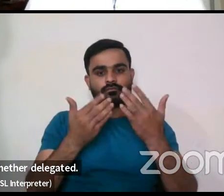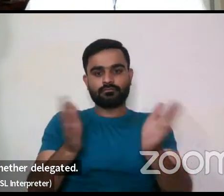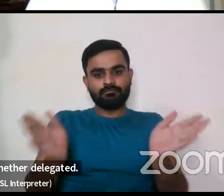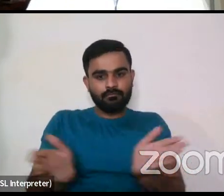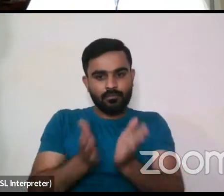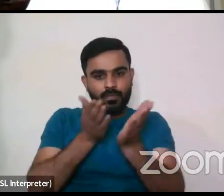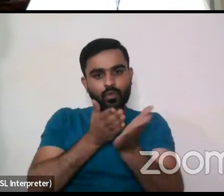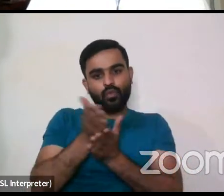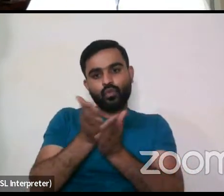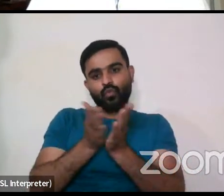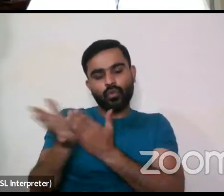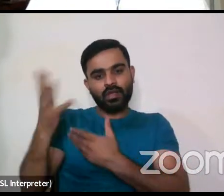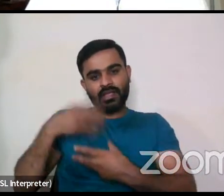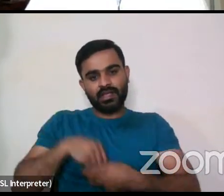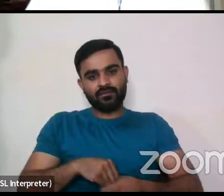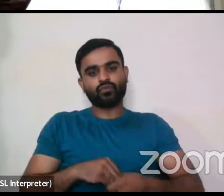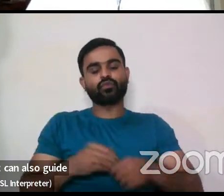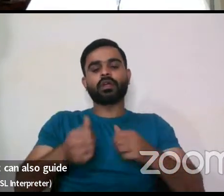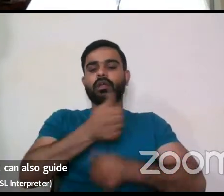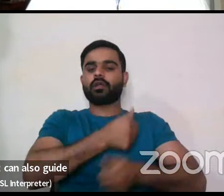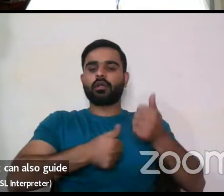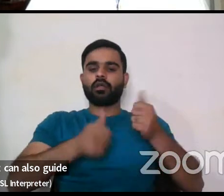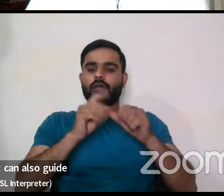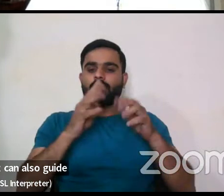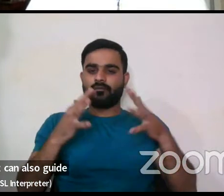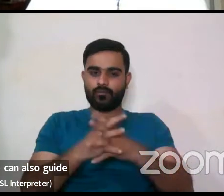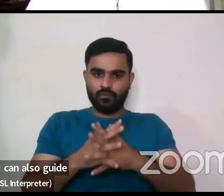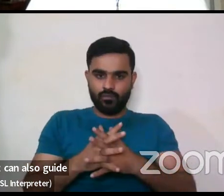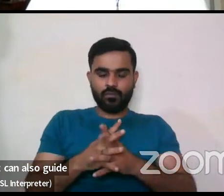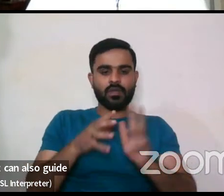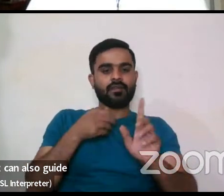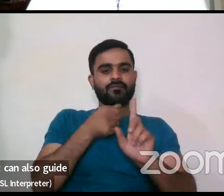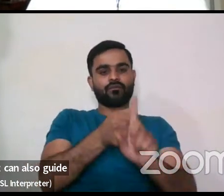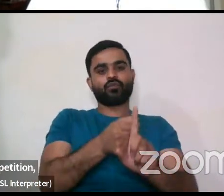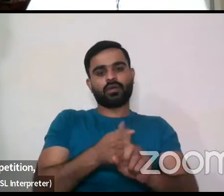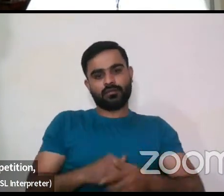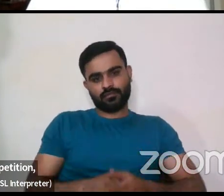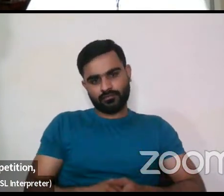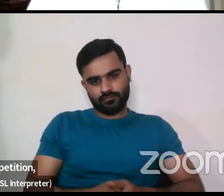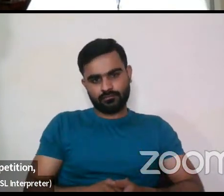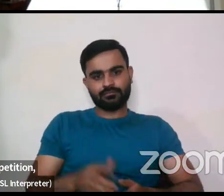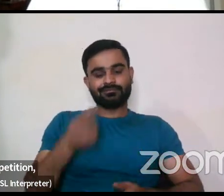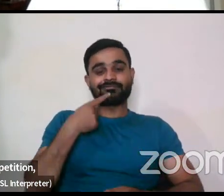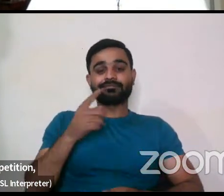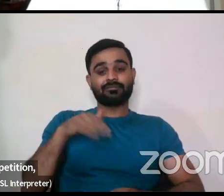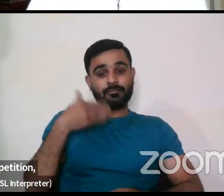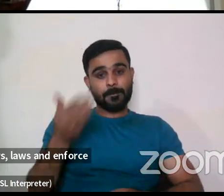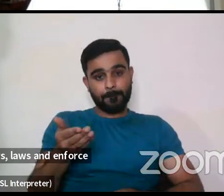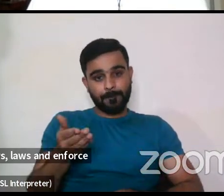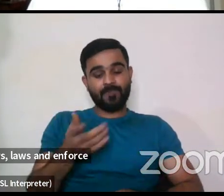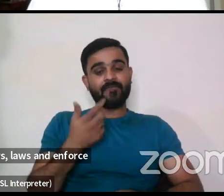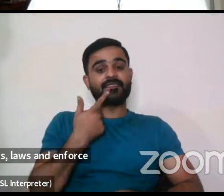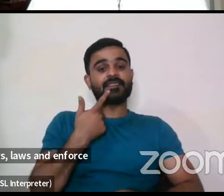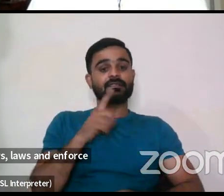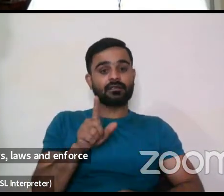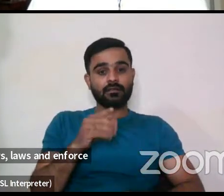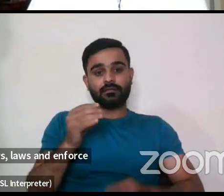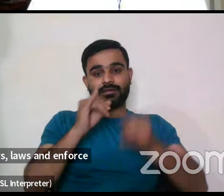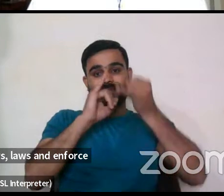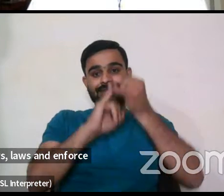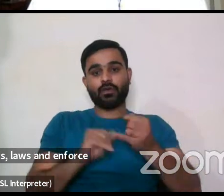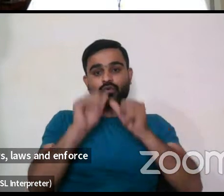the way courts interpret competition laws and enforce them. And I think that will then allow South